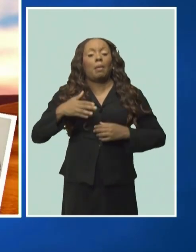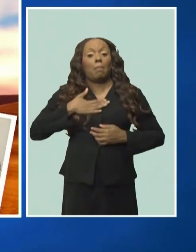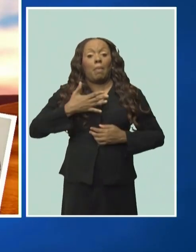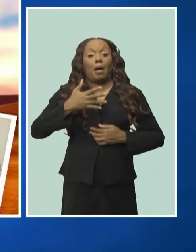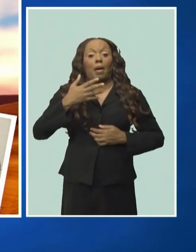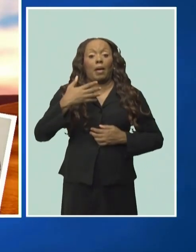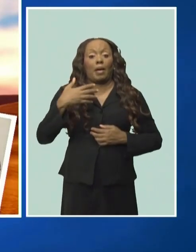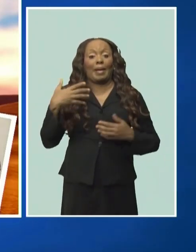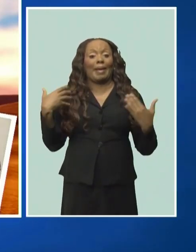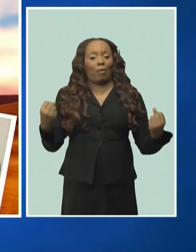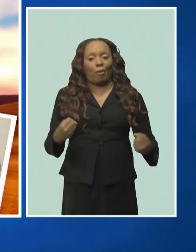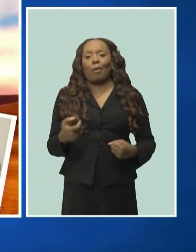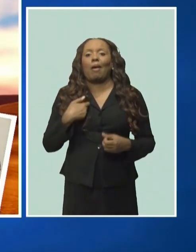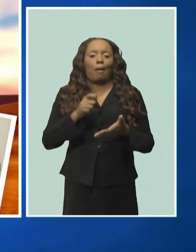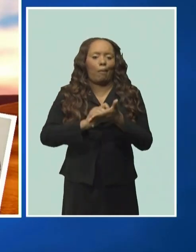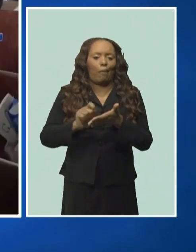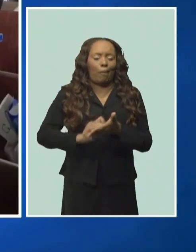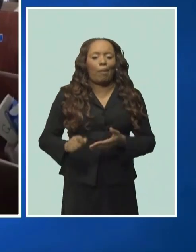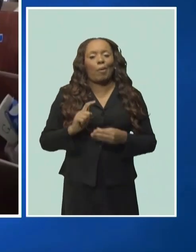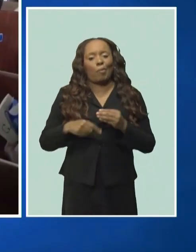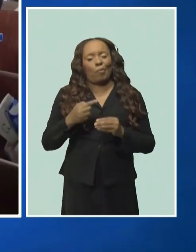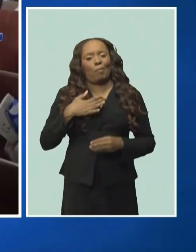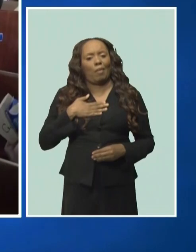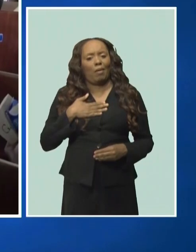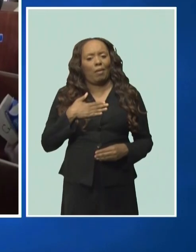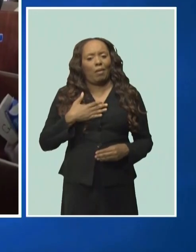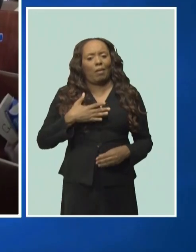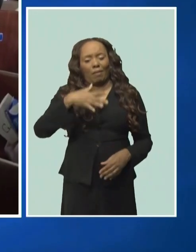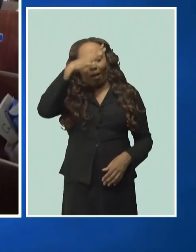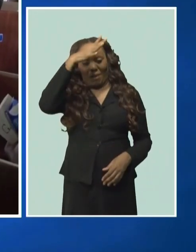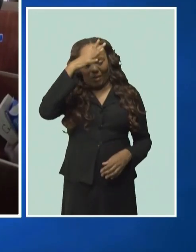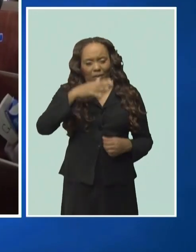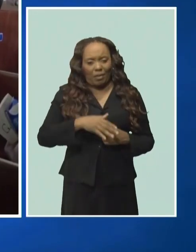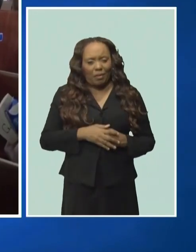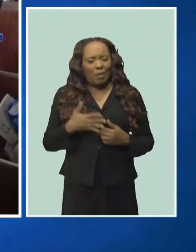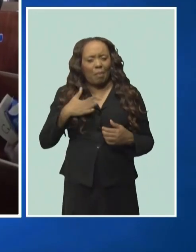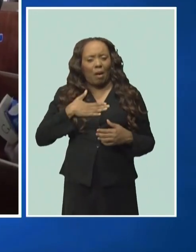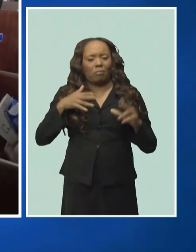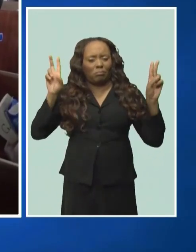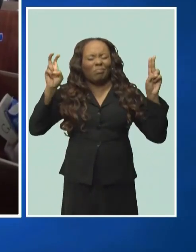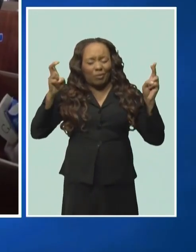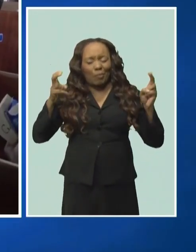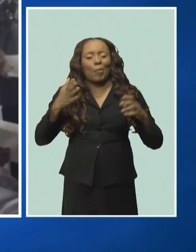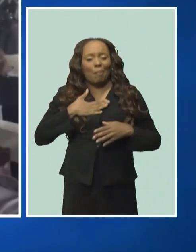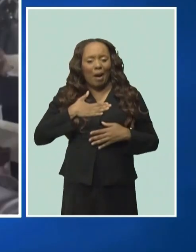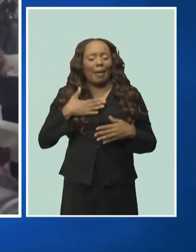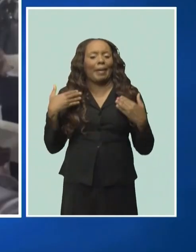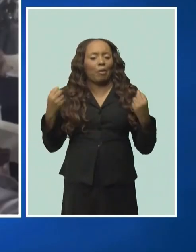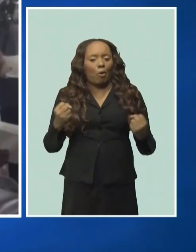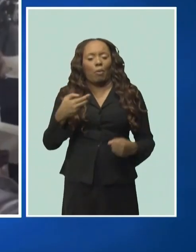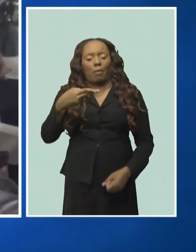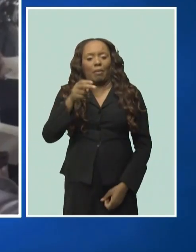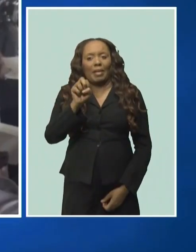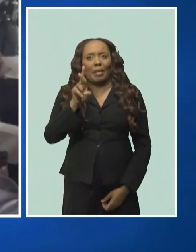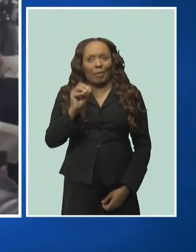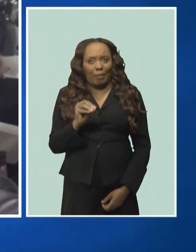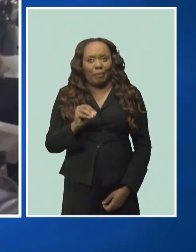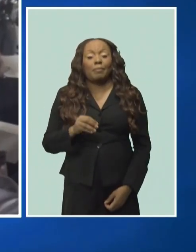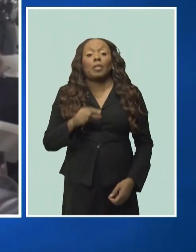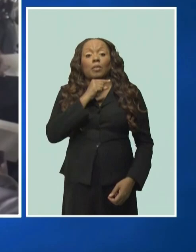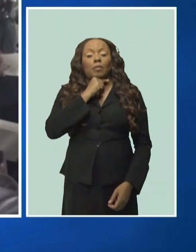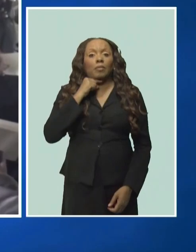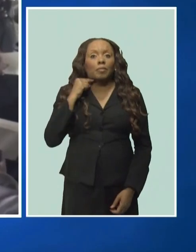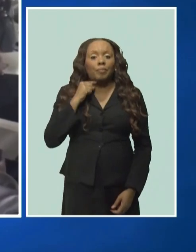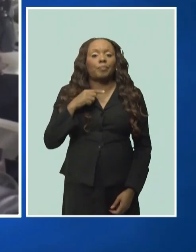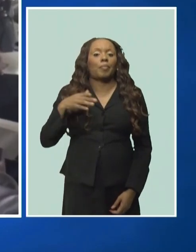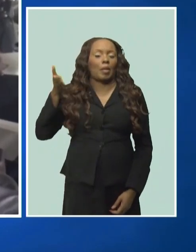wrote about Grantley Watson. Meanwhile, in his sermon where he underscored the importance of serving with love, the Reverend